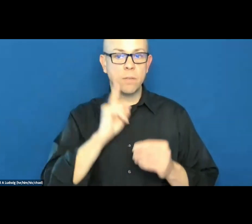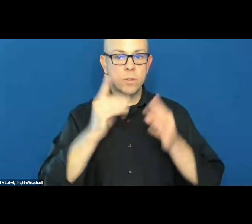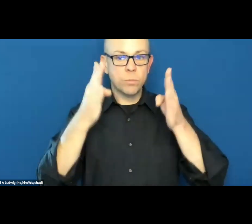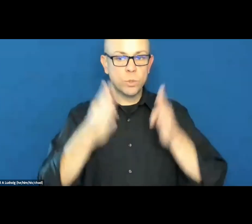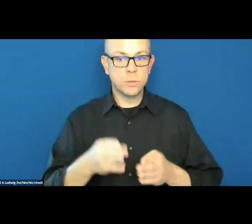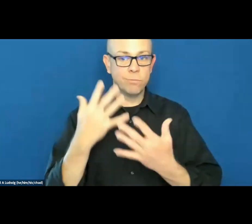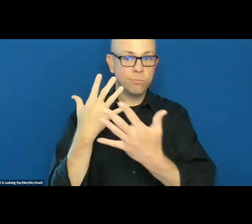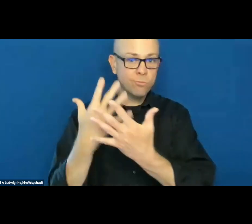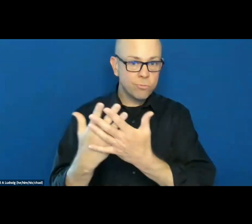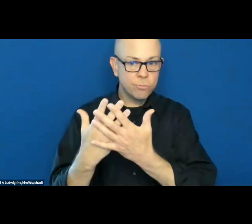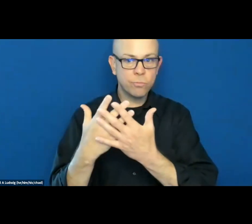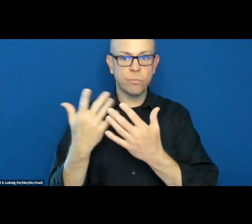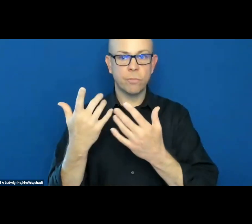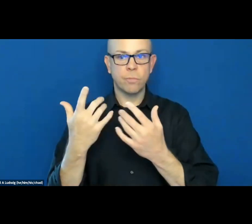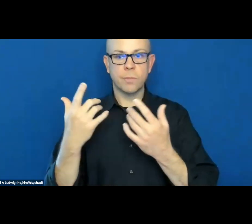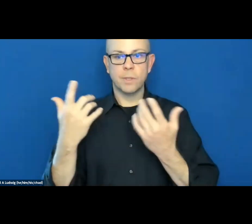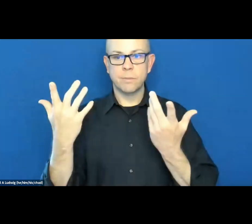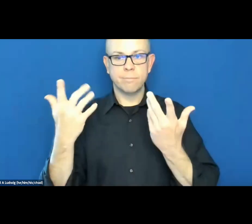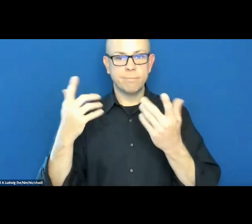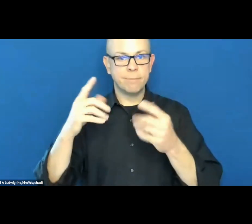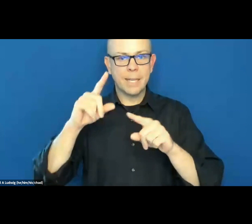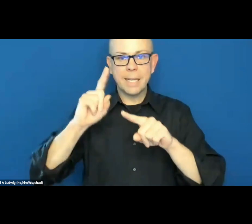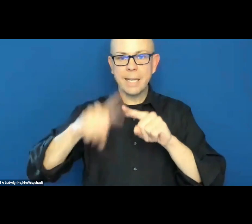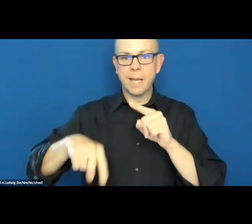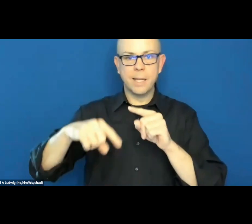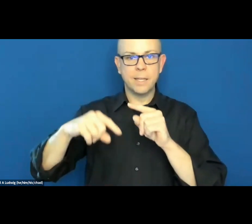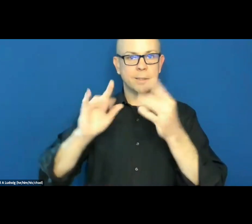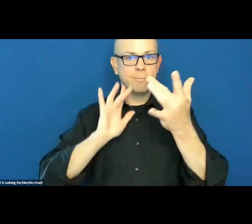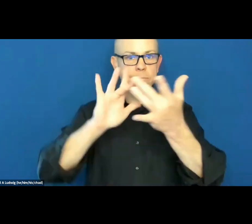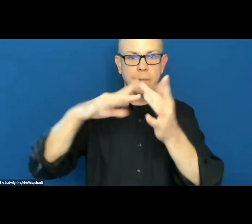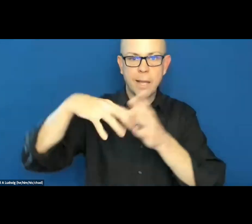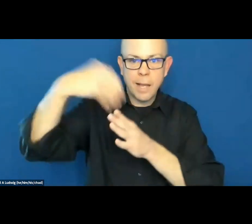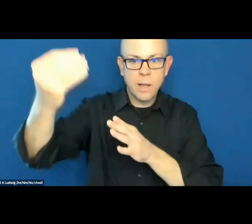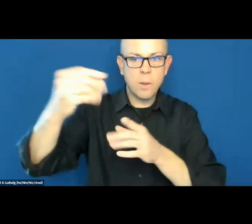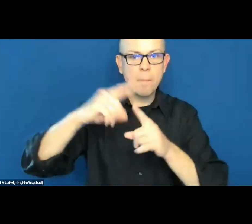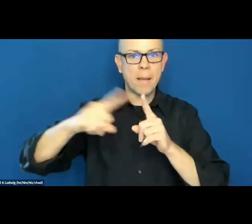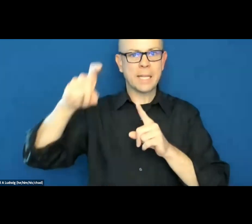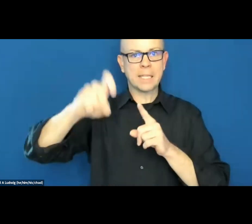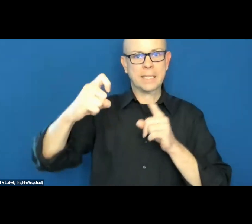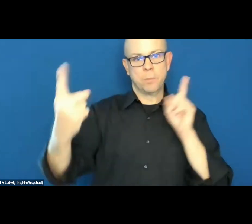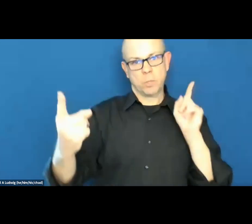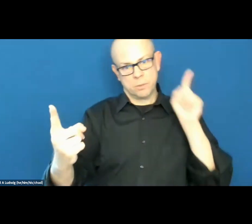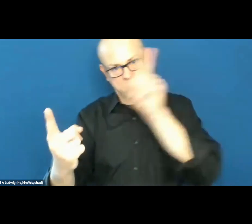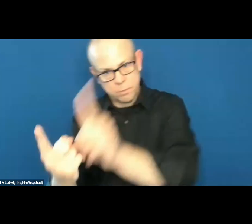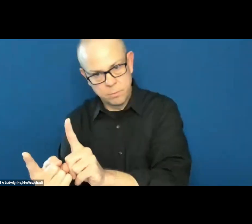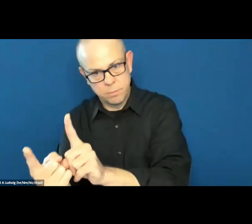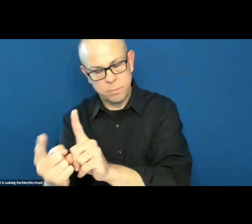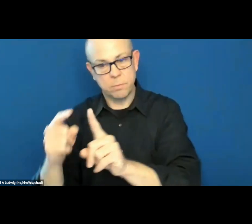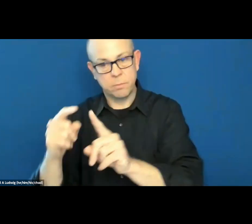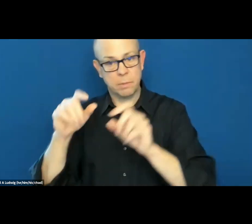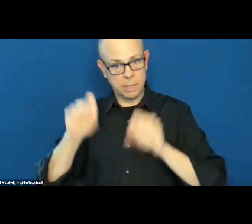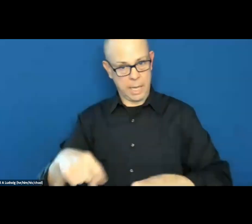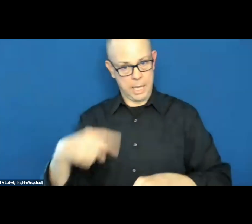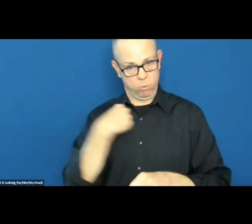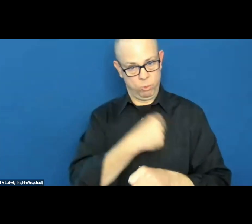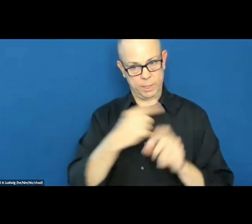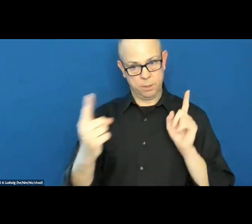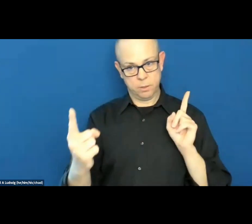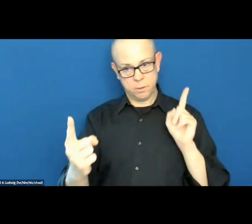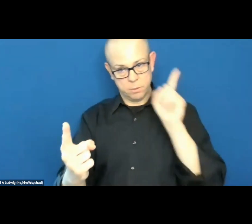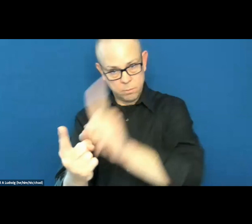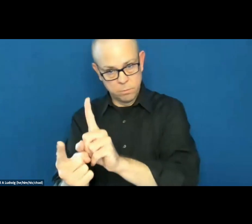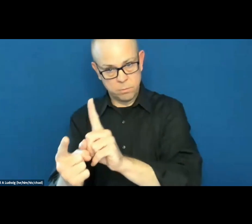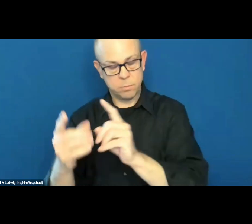Okay, Joanna said, if a deaf person is incarcerated or is unable to contact someone on the outside, are we able